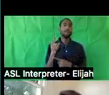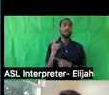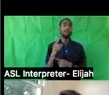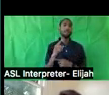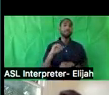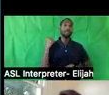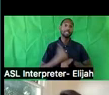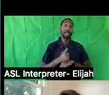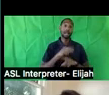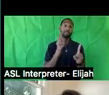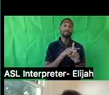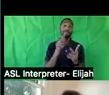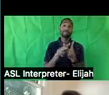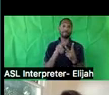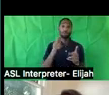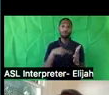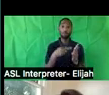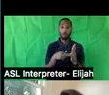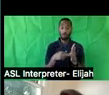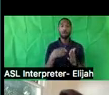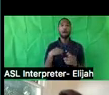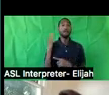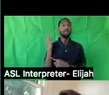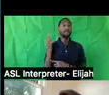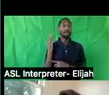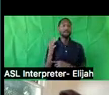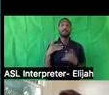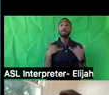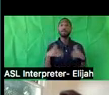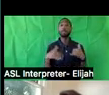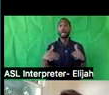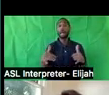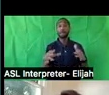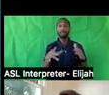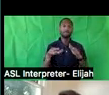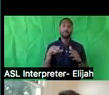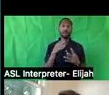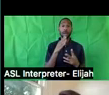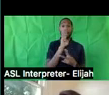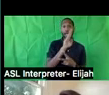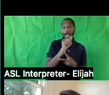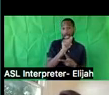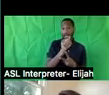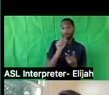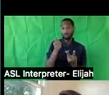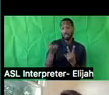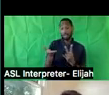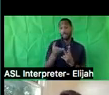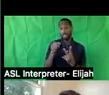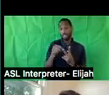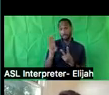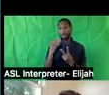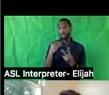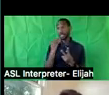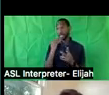assign your roles. You'll have 5 minutes to play with each other. Person A convincing the person that to have the donut,